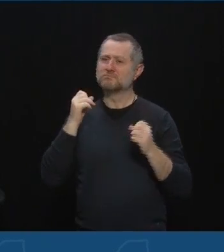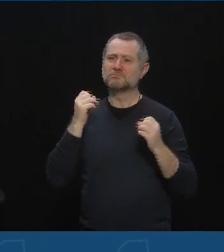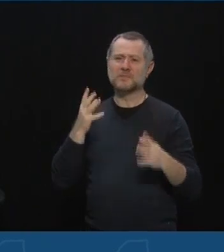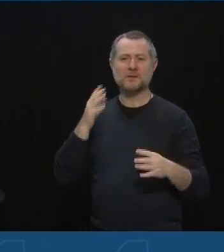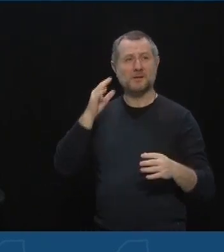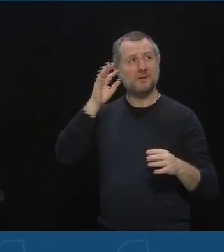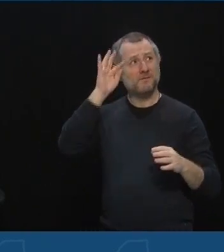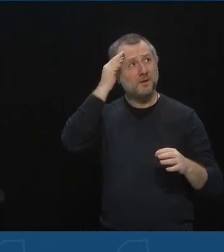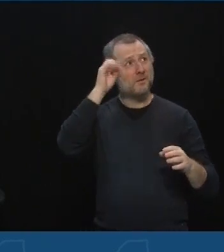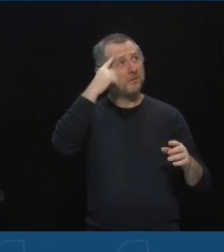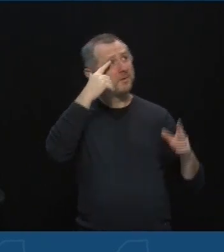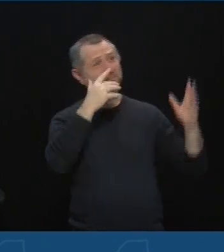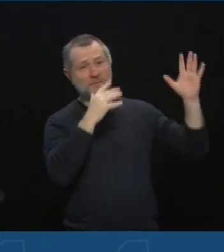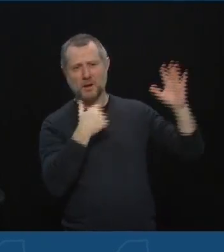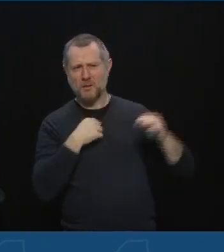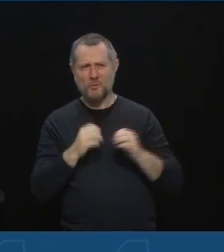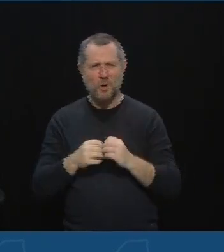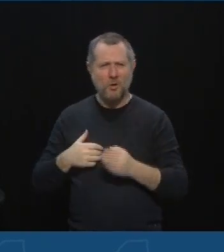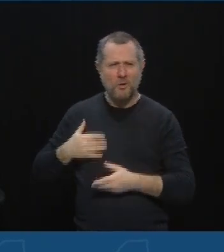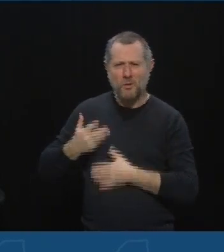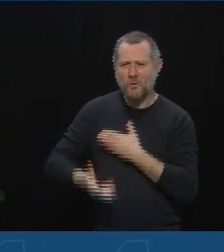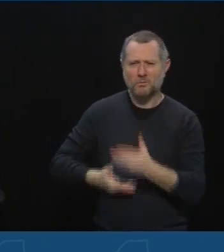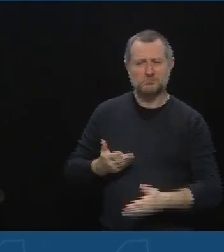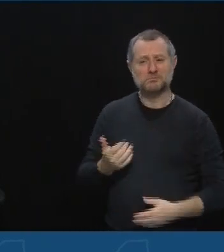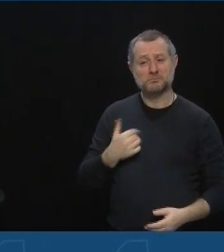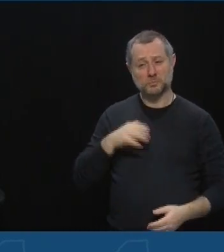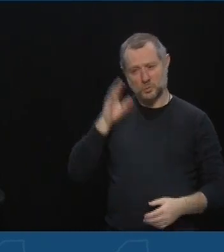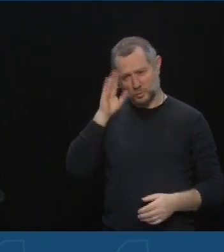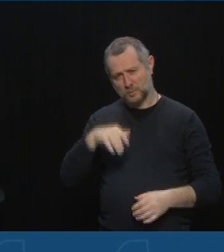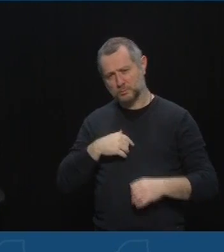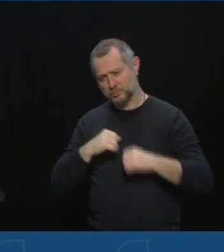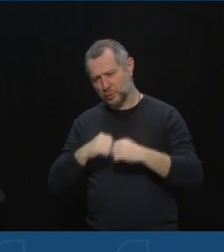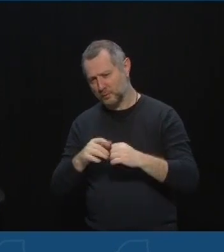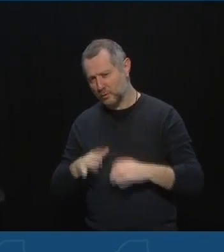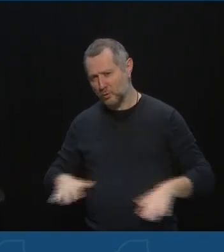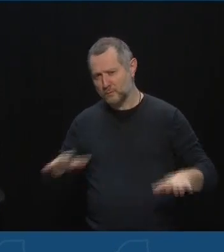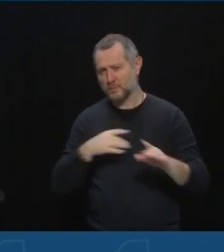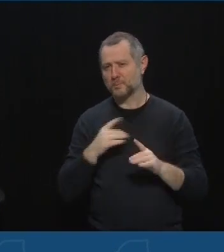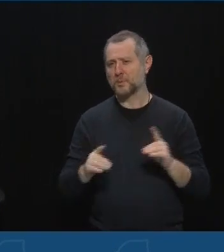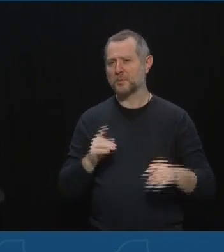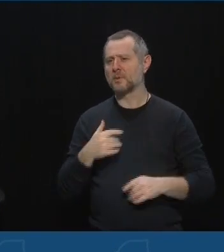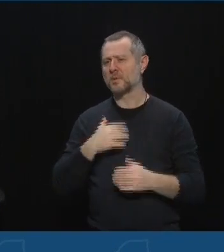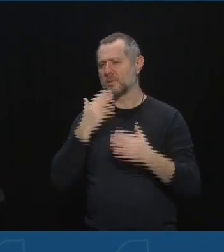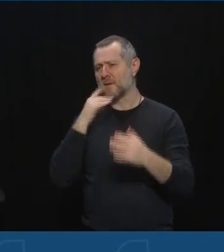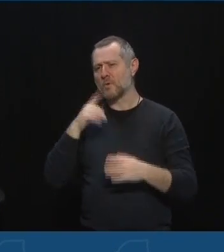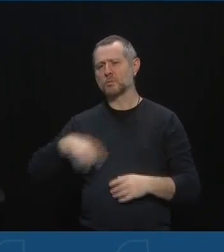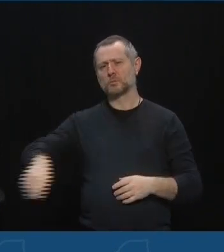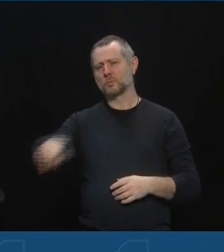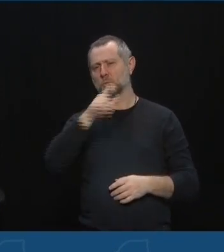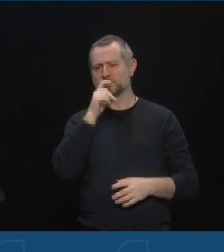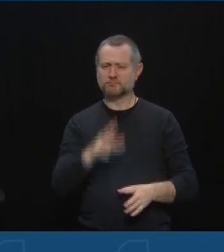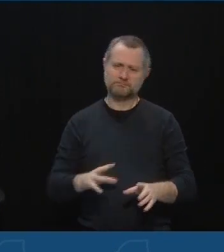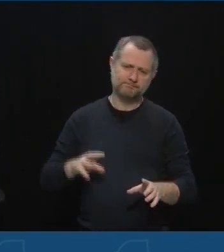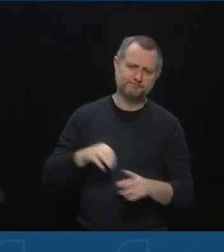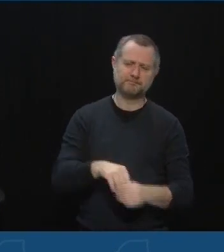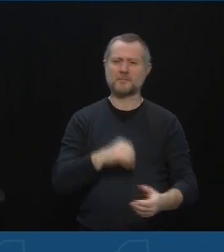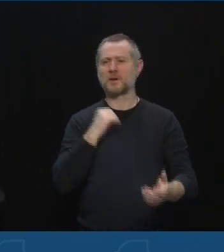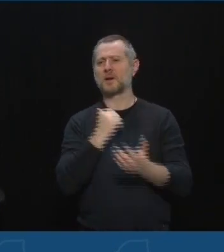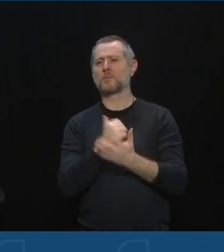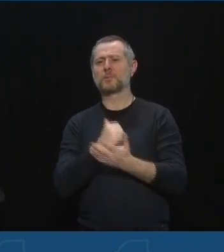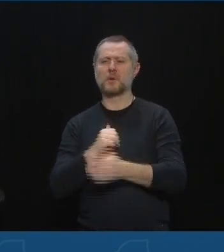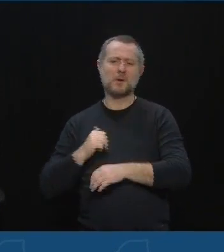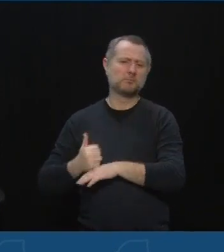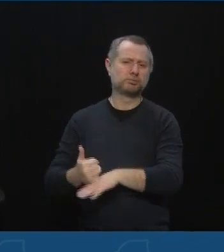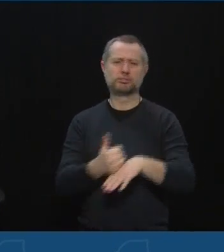our people to amass the supplies we need. And I want to thank everyone in this region who had a hand, and many countless individuals did, in setting up our